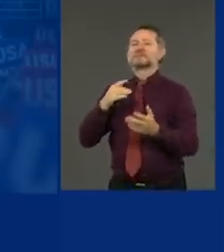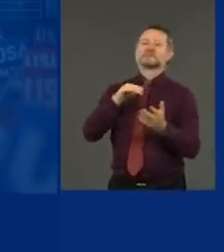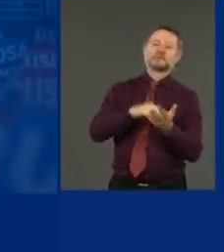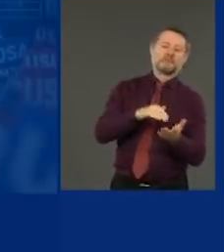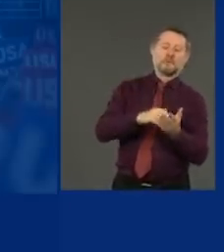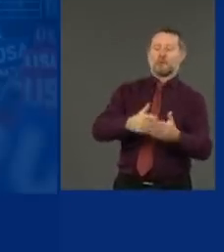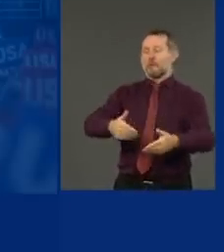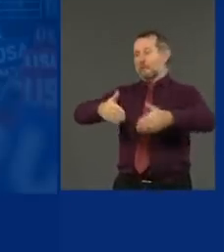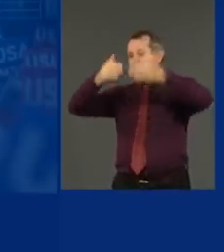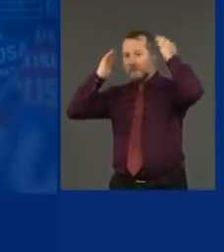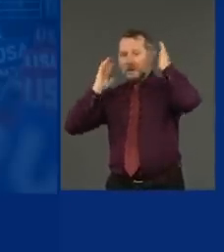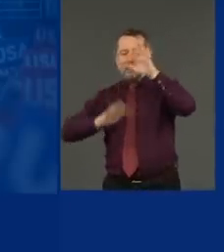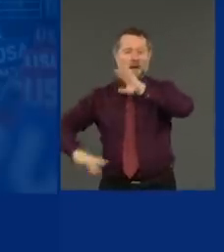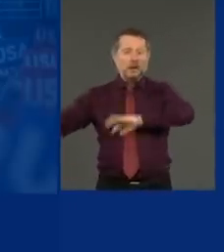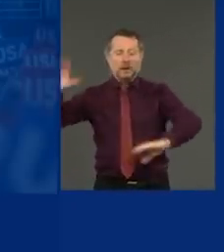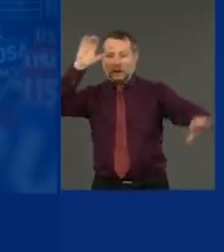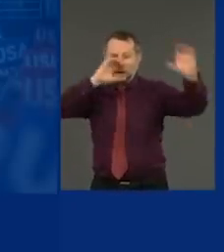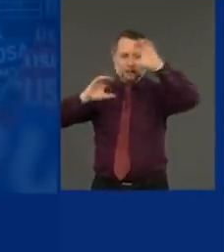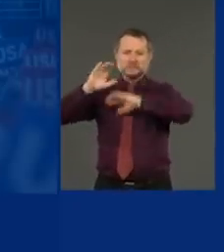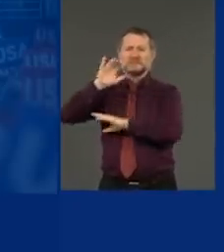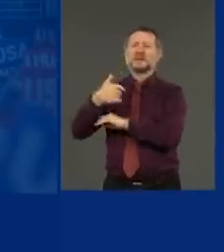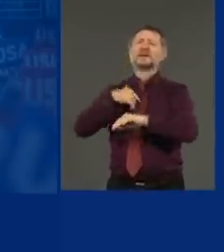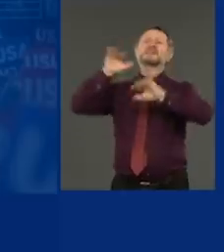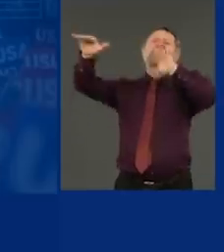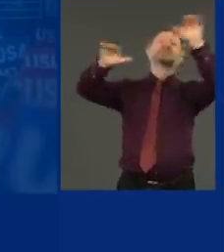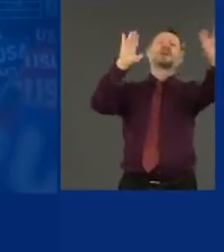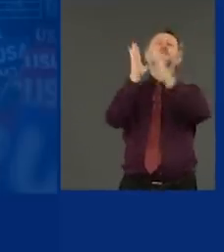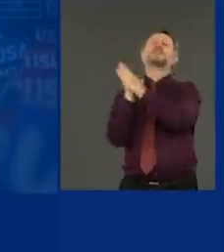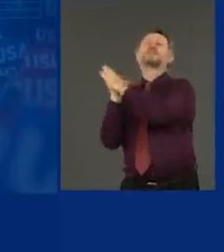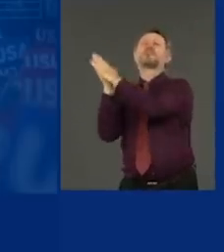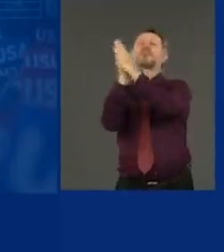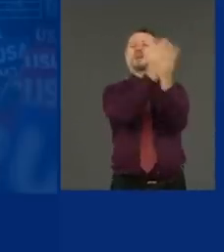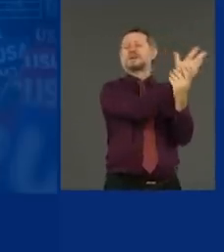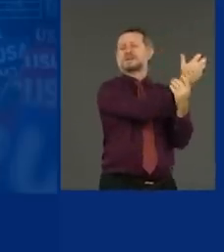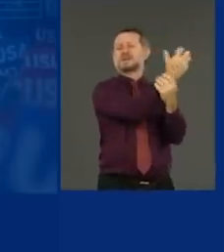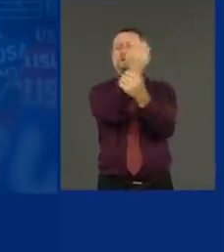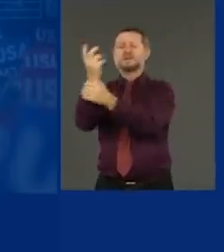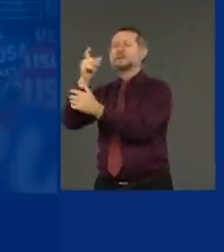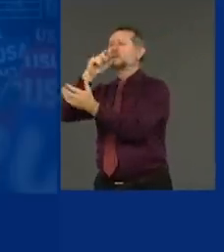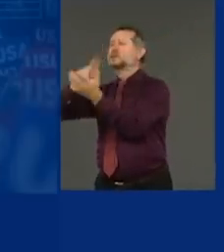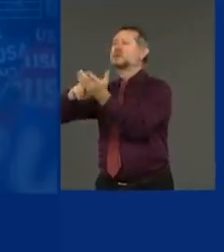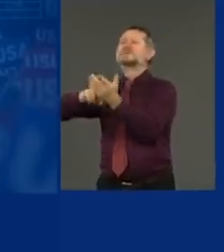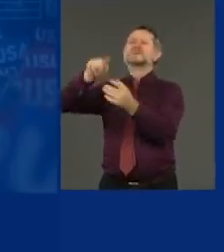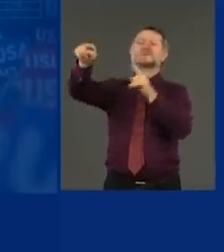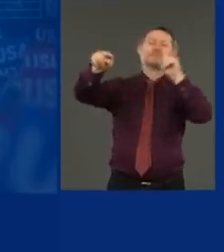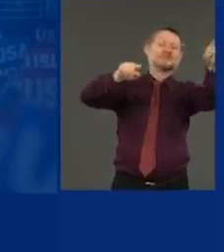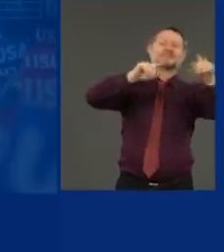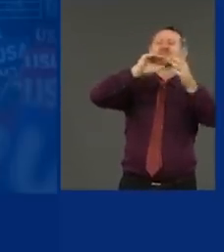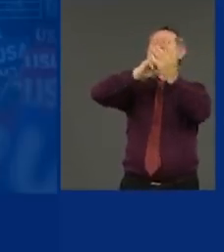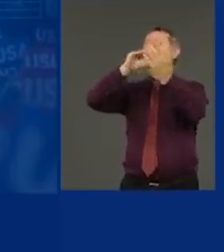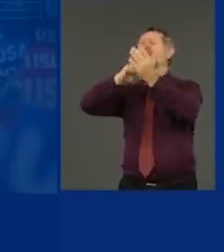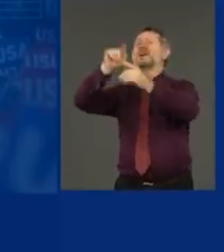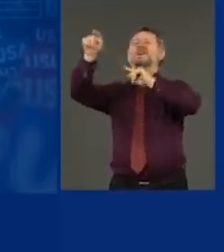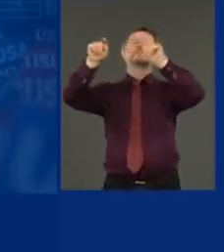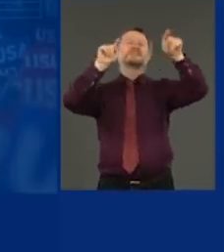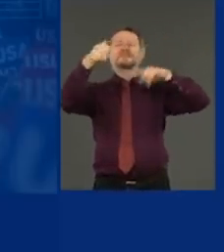I asked people across the country who were nurses or doctors, could you please